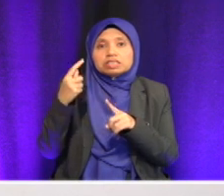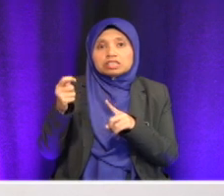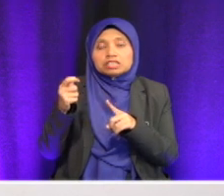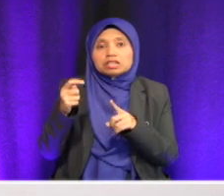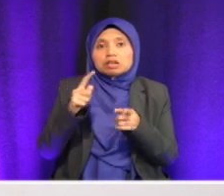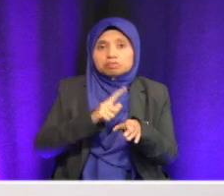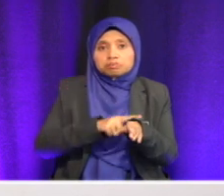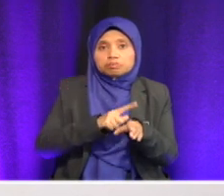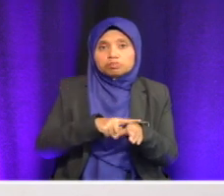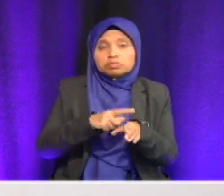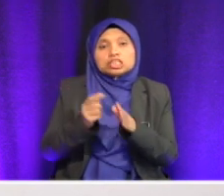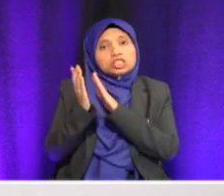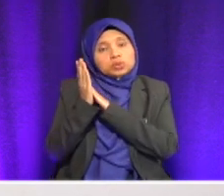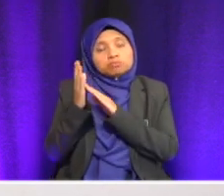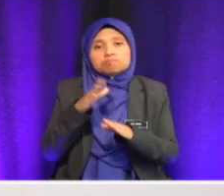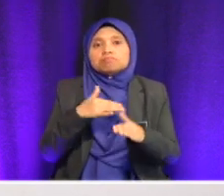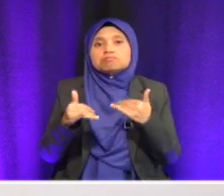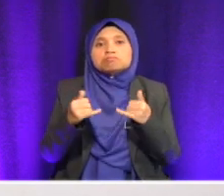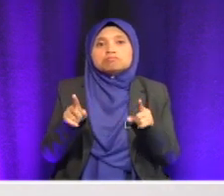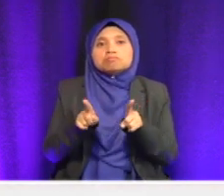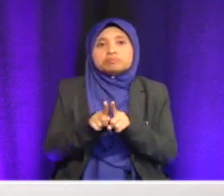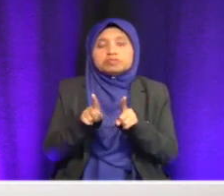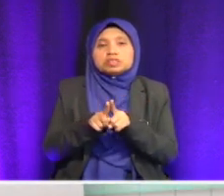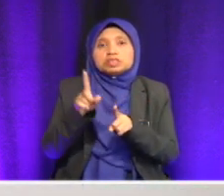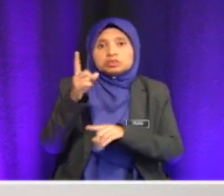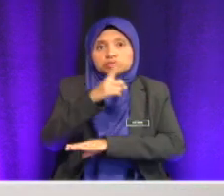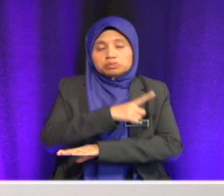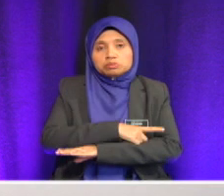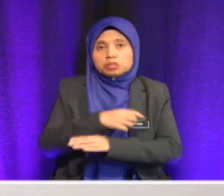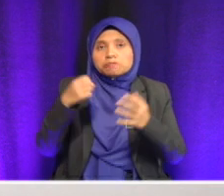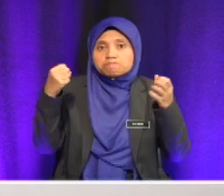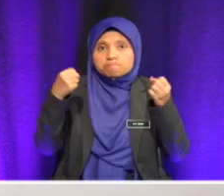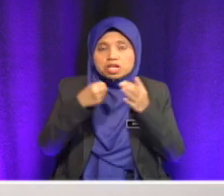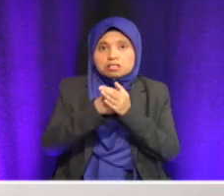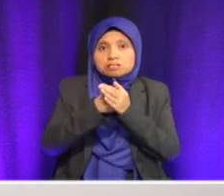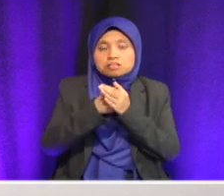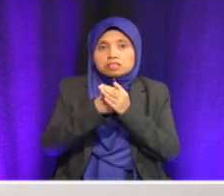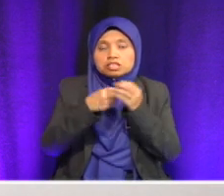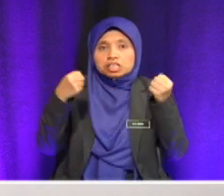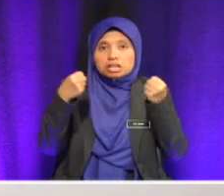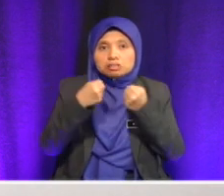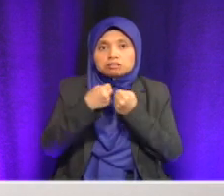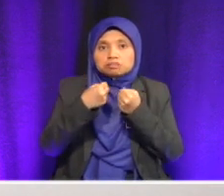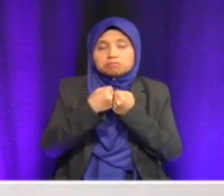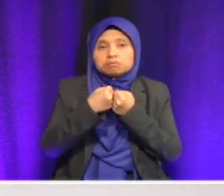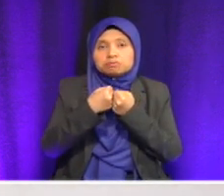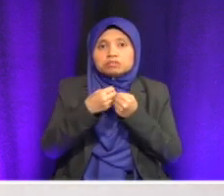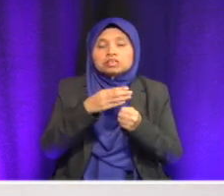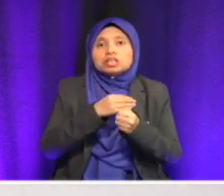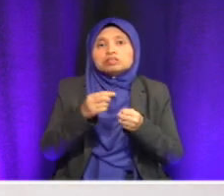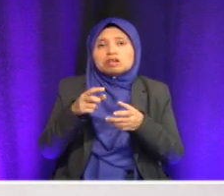together, eating, sleeping, and playing. Then one day, Bella had an accident. For the entire 3 weeks, it took her to